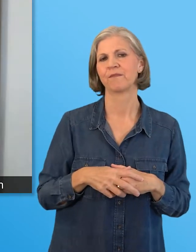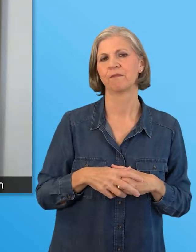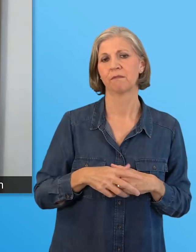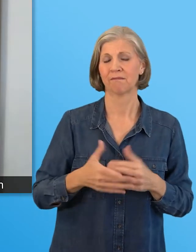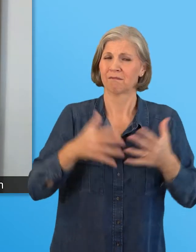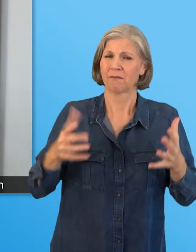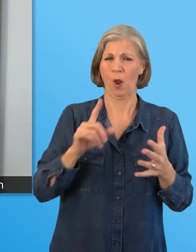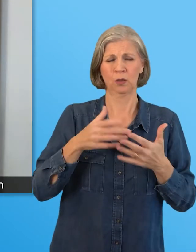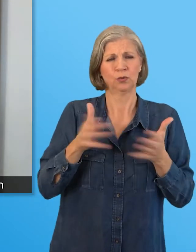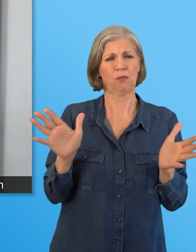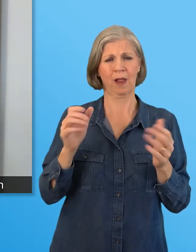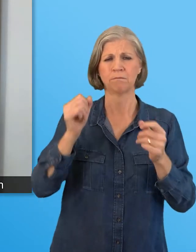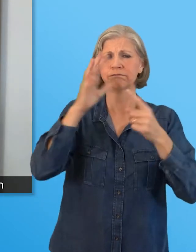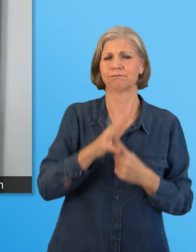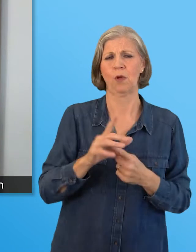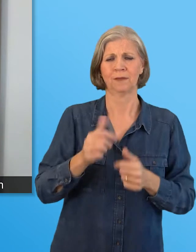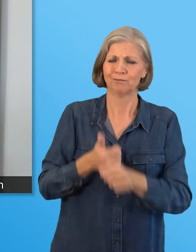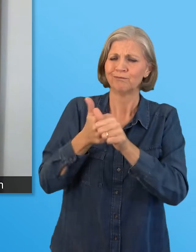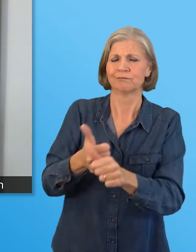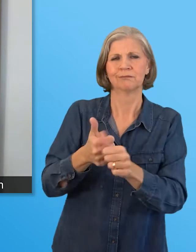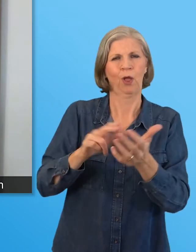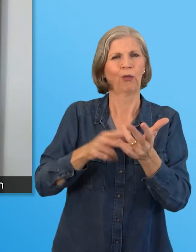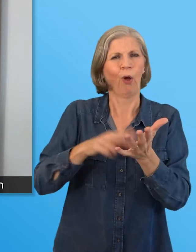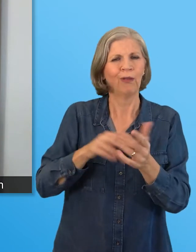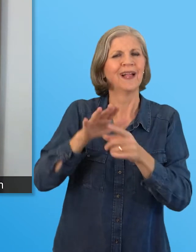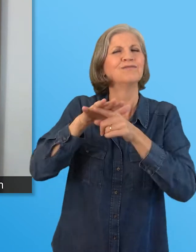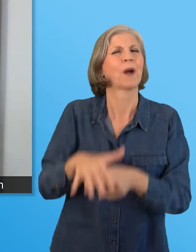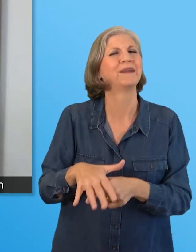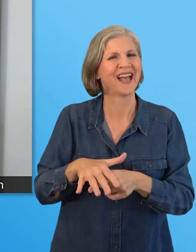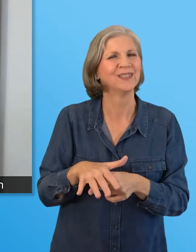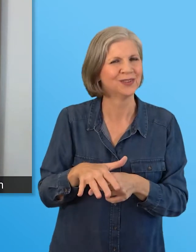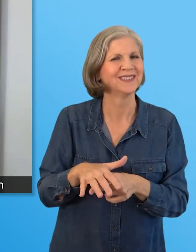It's very much the general principles of